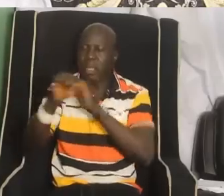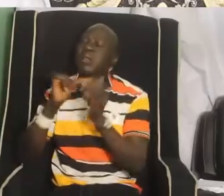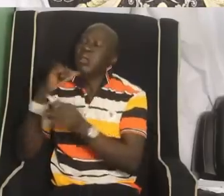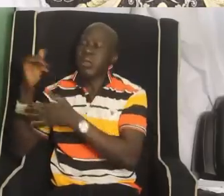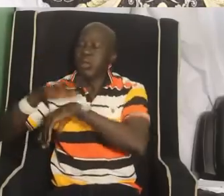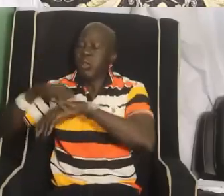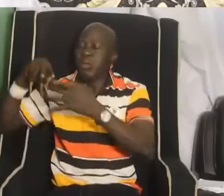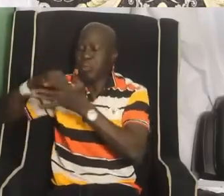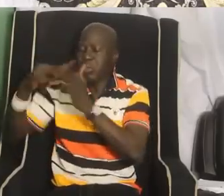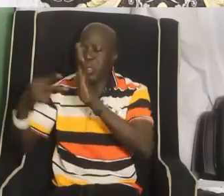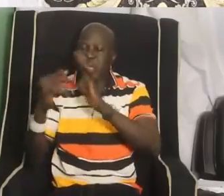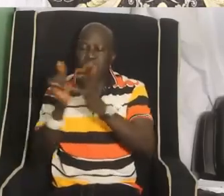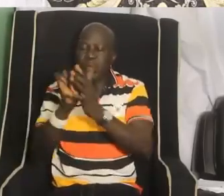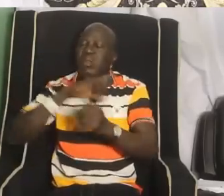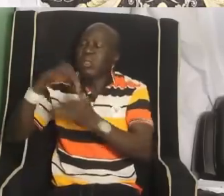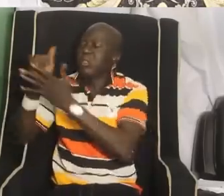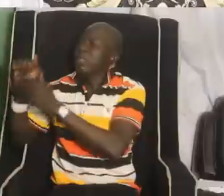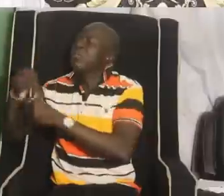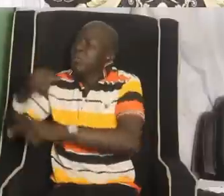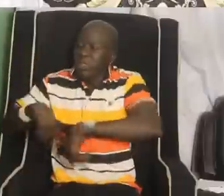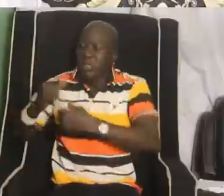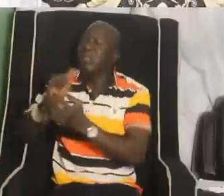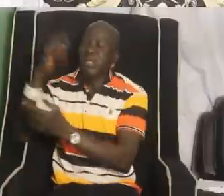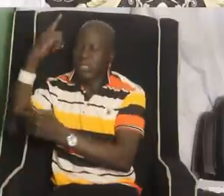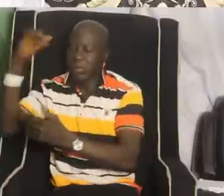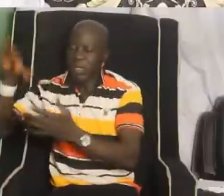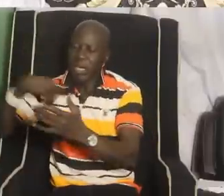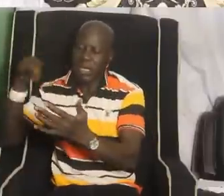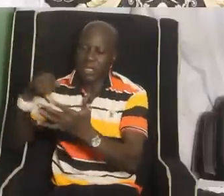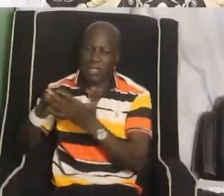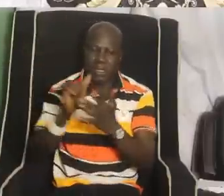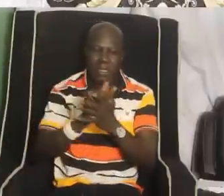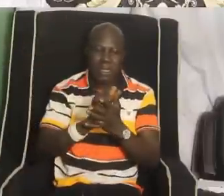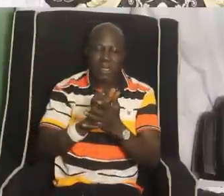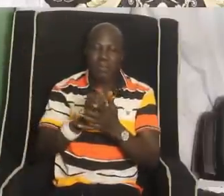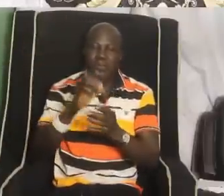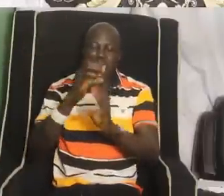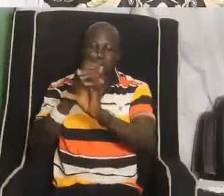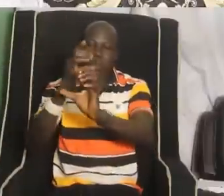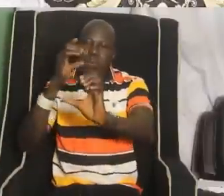That one lives in abroad doesn't mean you will not dream like this. It's